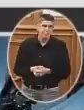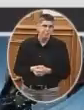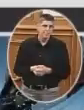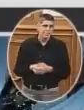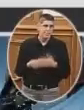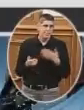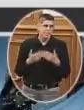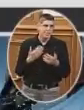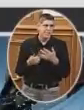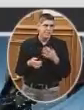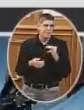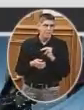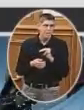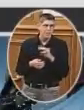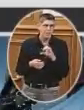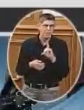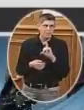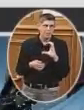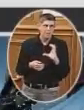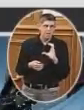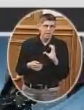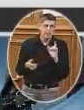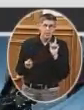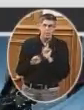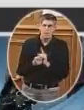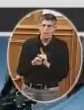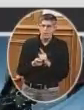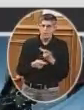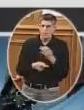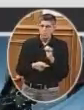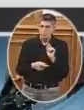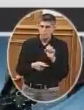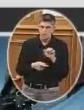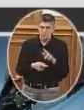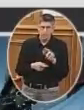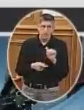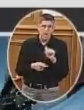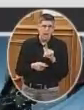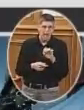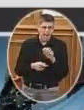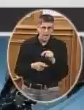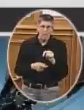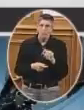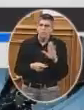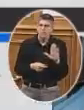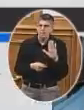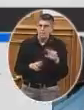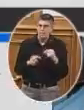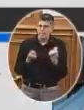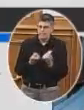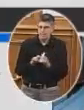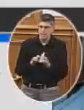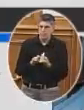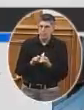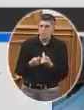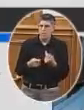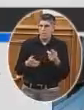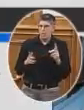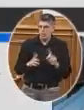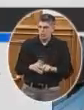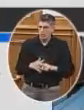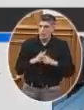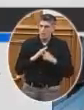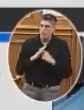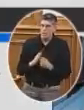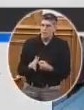Mayor's Disability Council met with Peter Albert and members of his team to kick off the council and